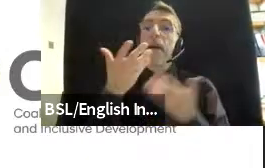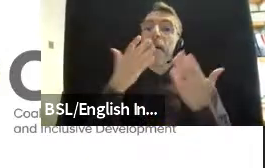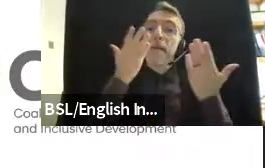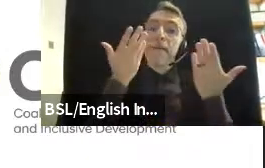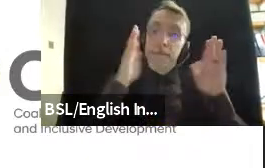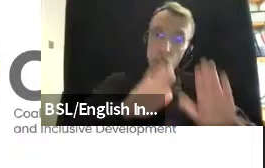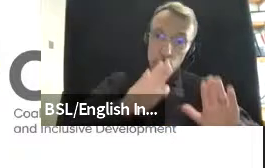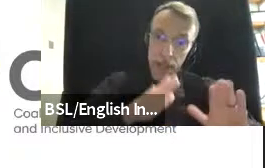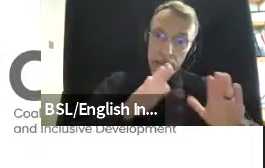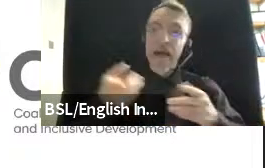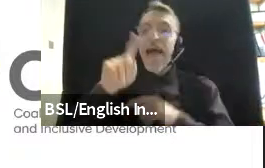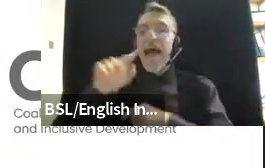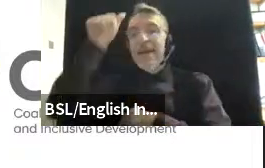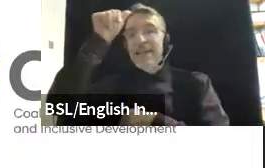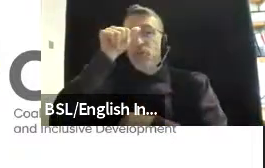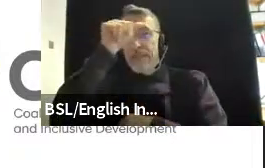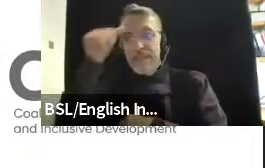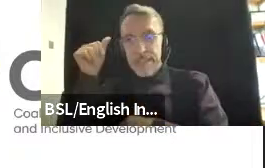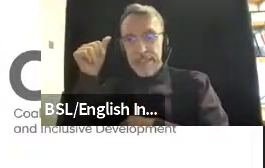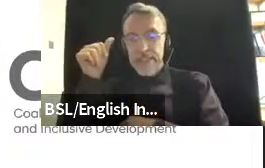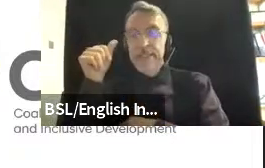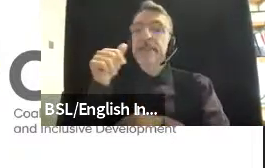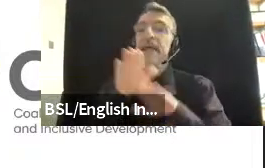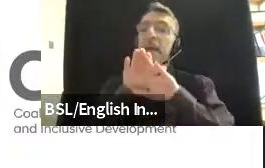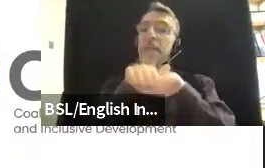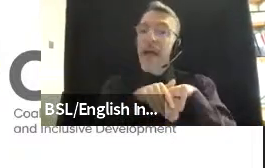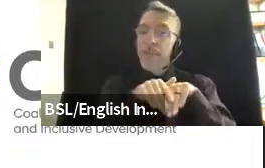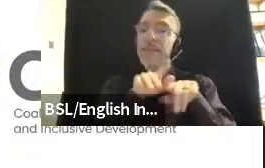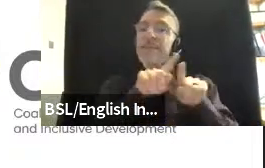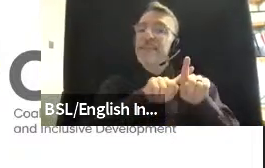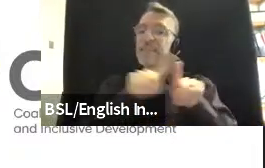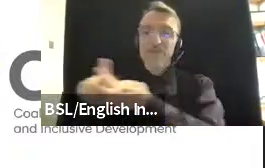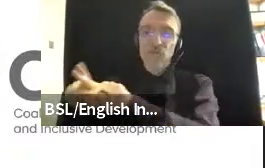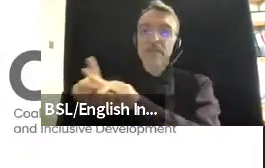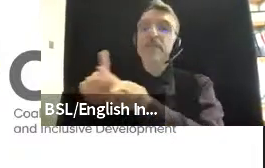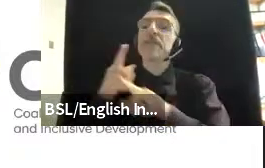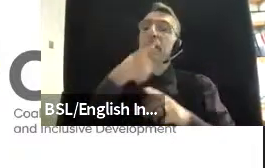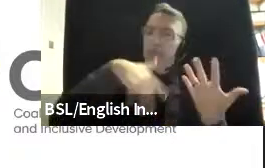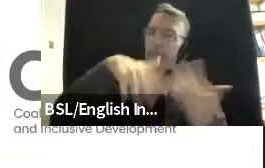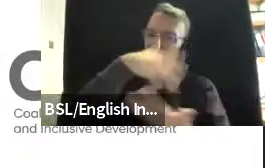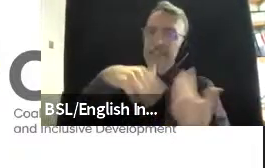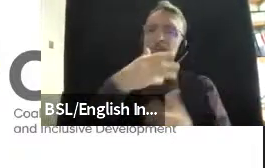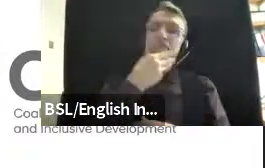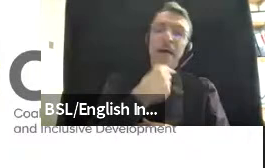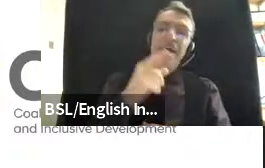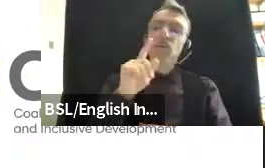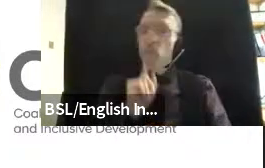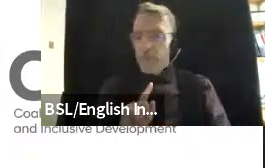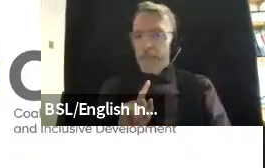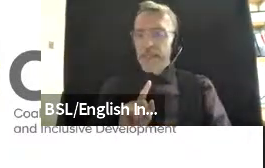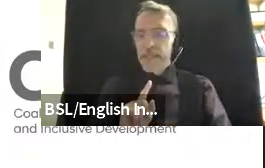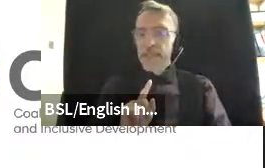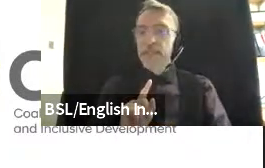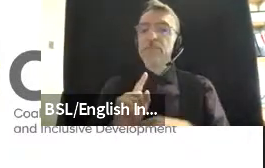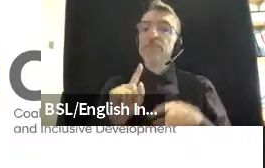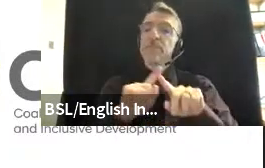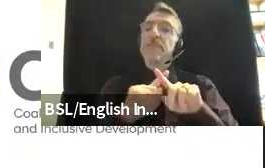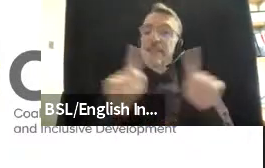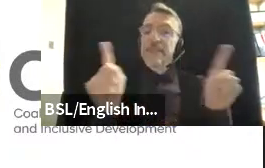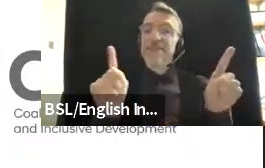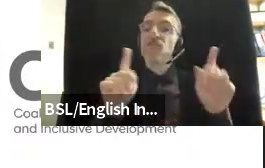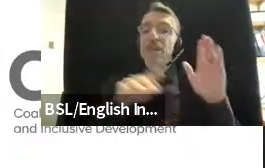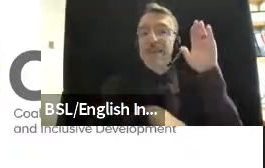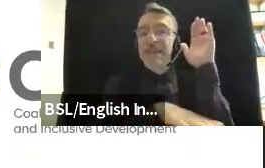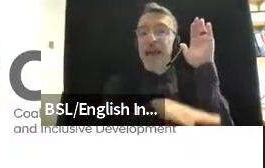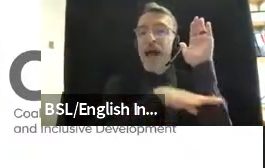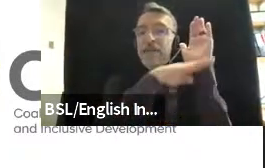a range of impairments. There was a mixture of women and men, and they were also from a range of different castes. Now,